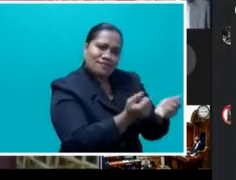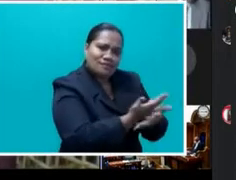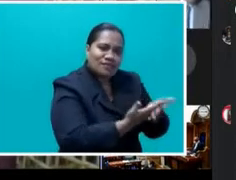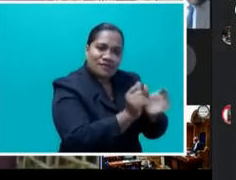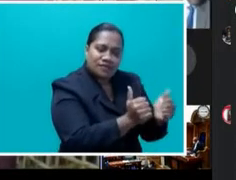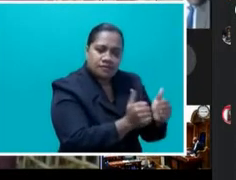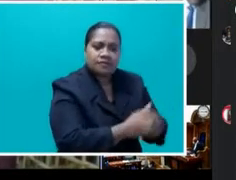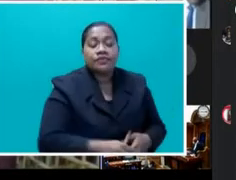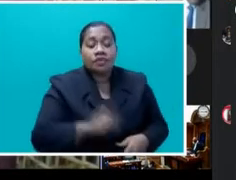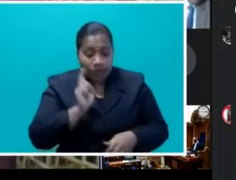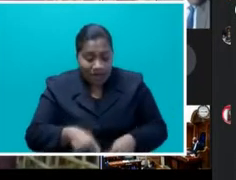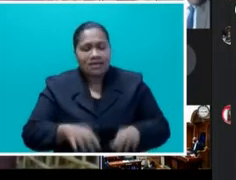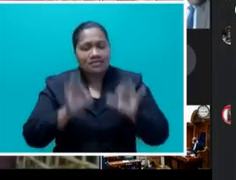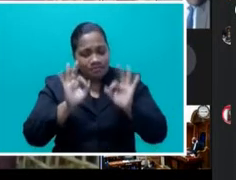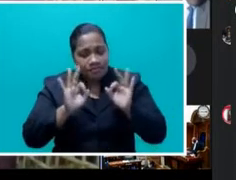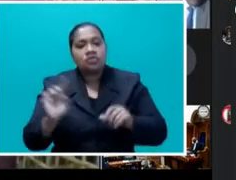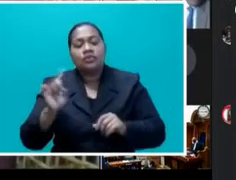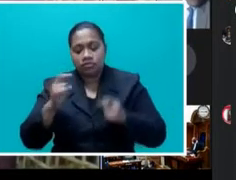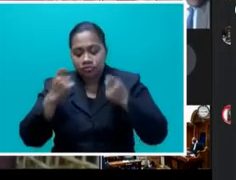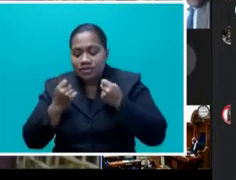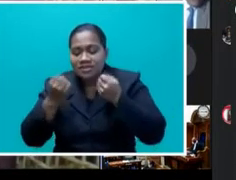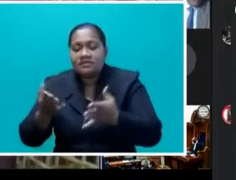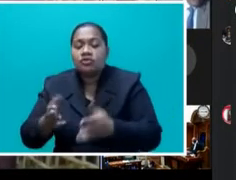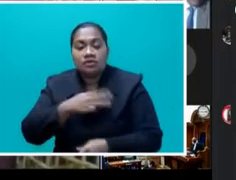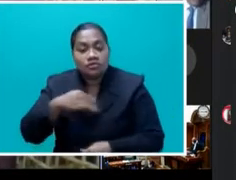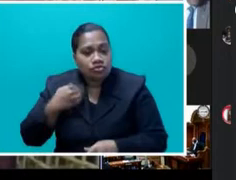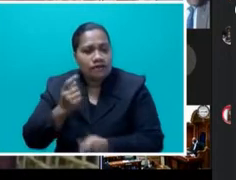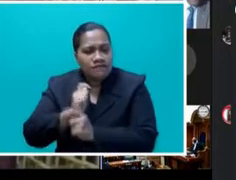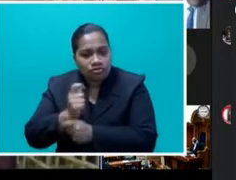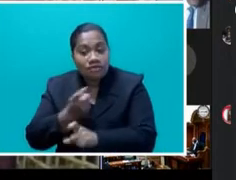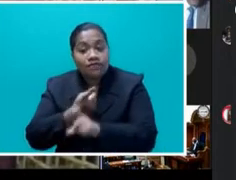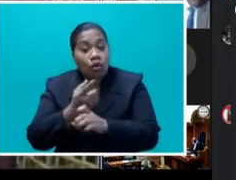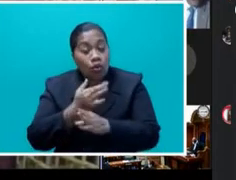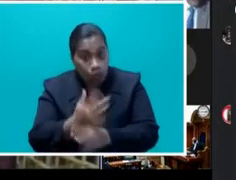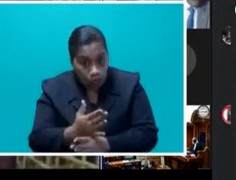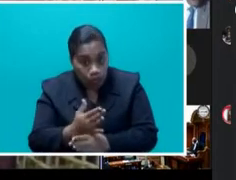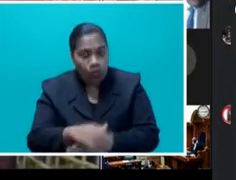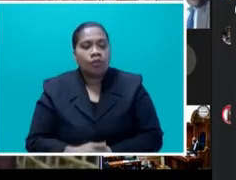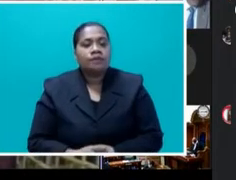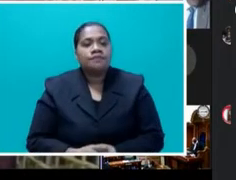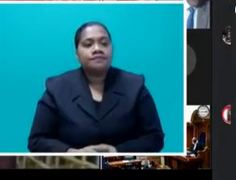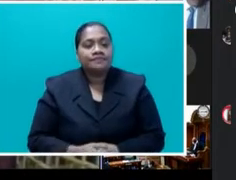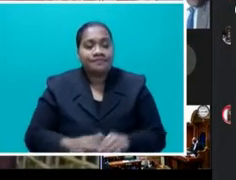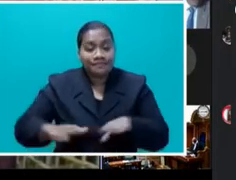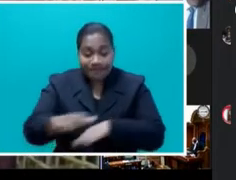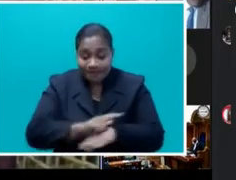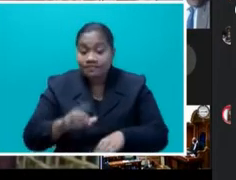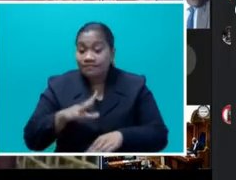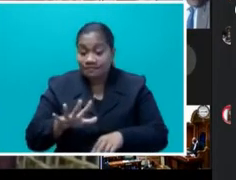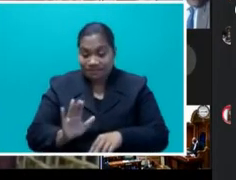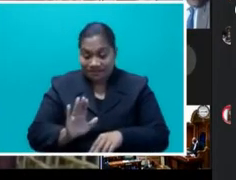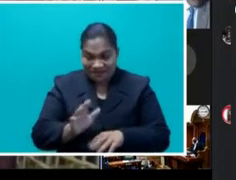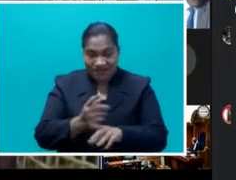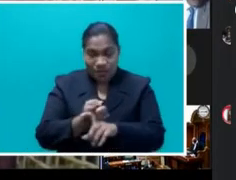with the site that was given to the Ministry of Fisheries for Koro Ice Plant. The land that was initially cited for Koro Ice Plant was